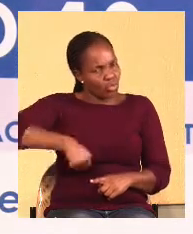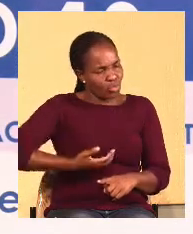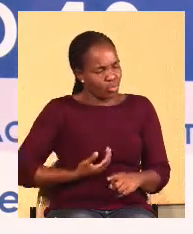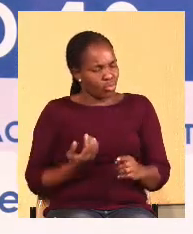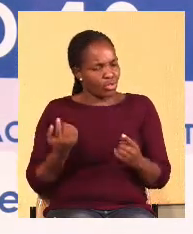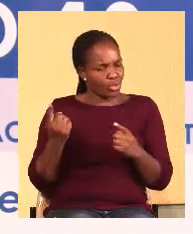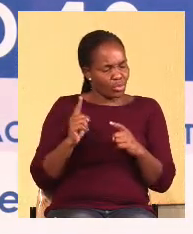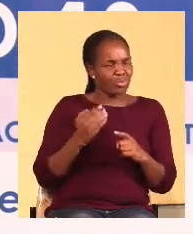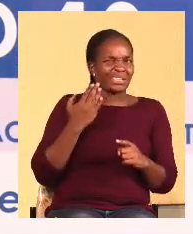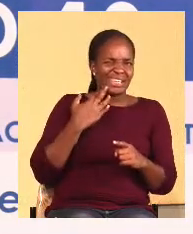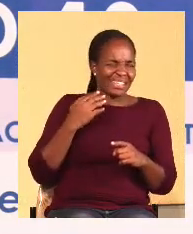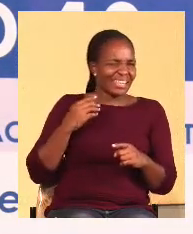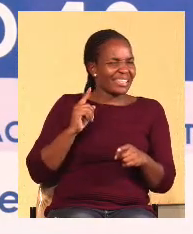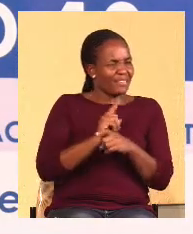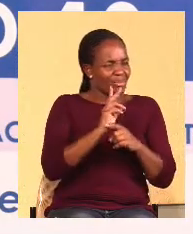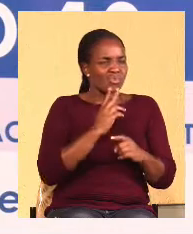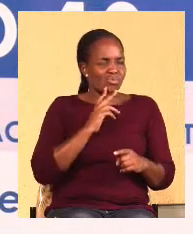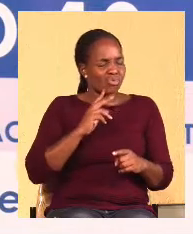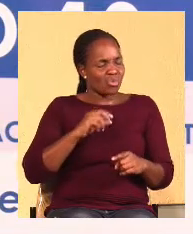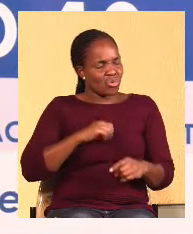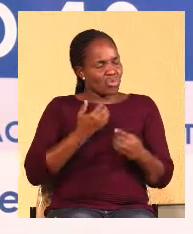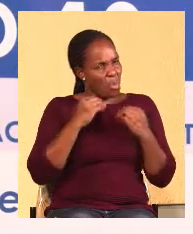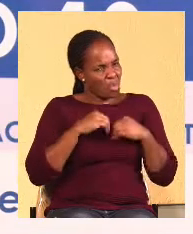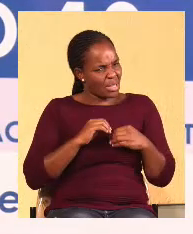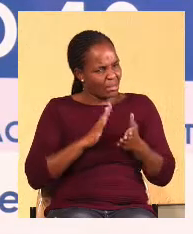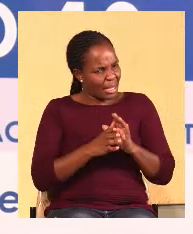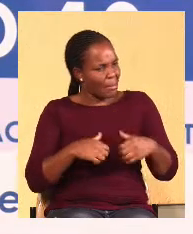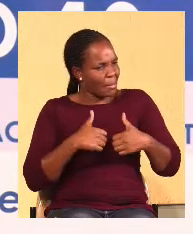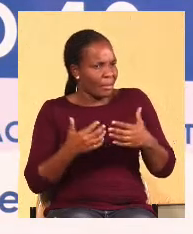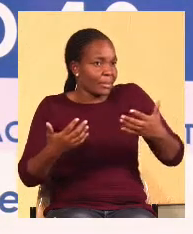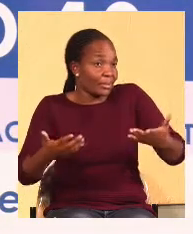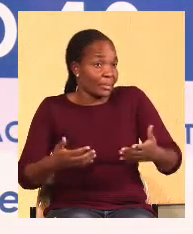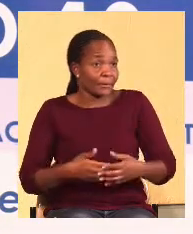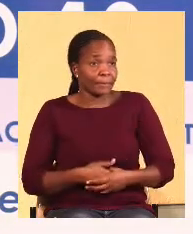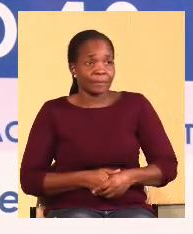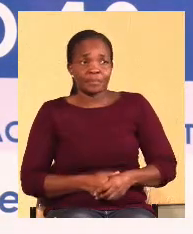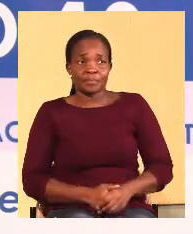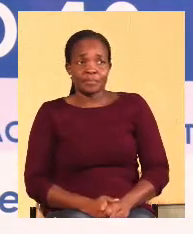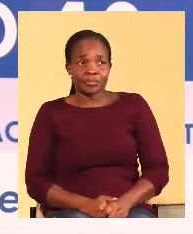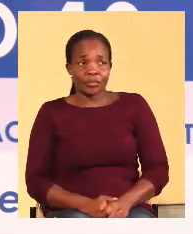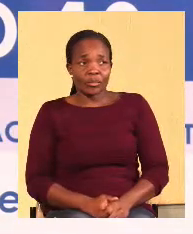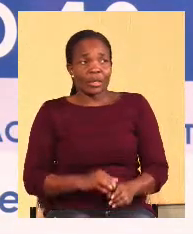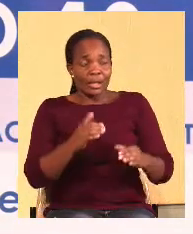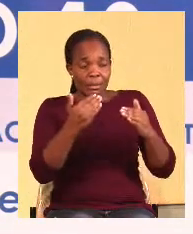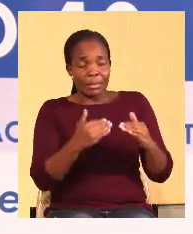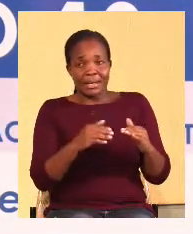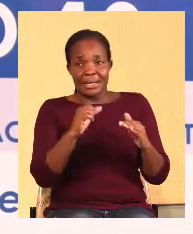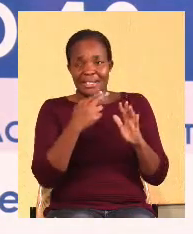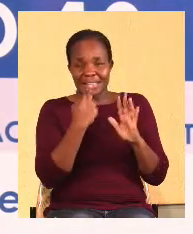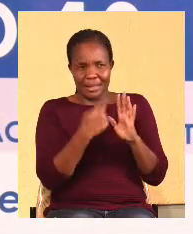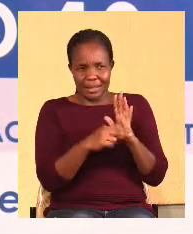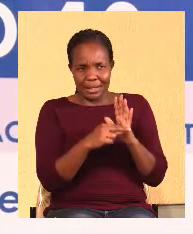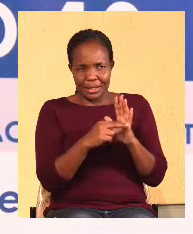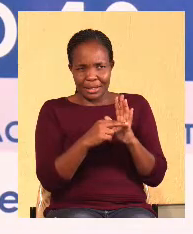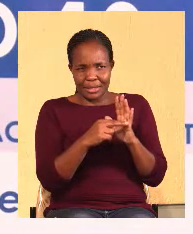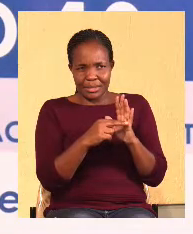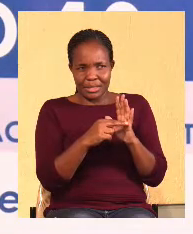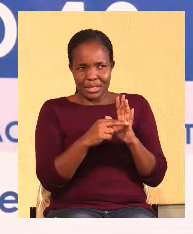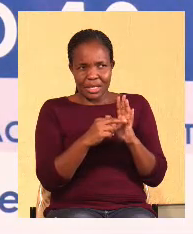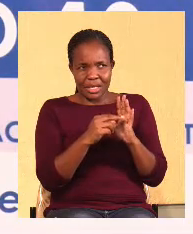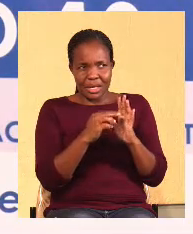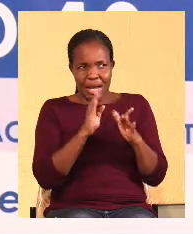of Justice. Regulations, together with the Attorney General, regulations provide that a gathering of 10 can attend a funeral. Funerals